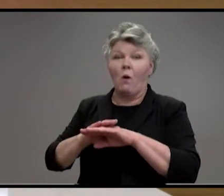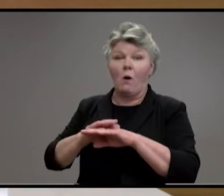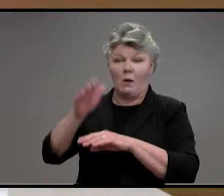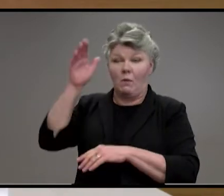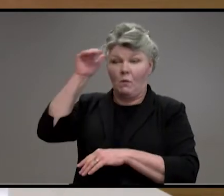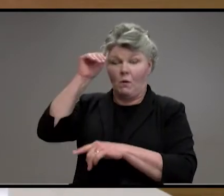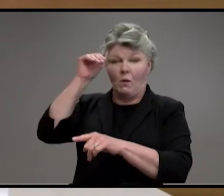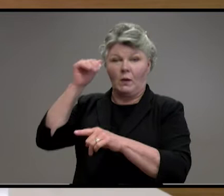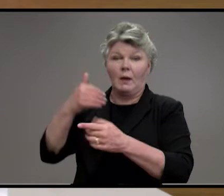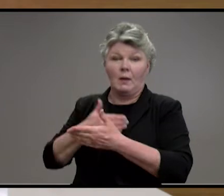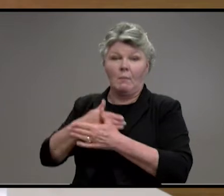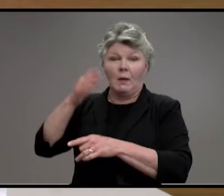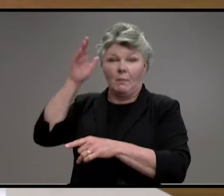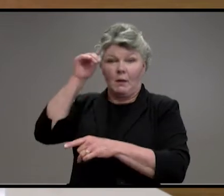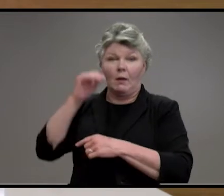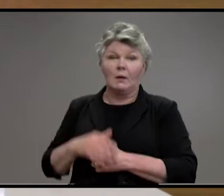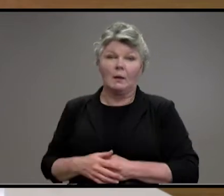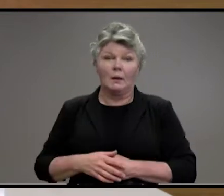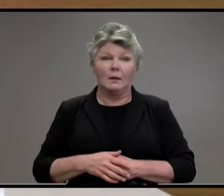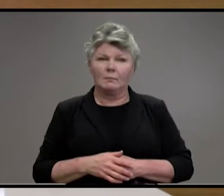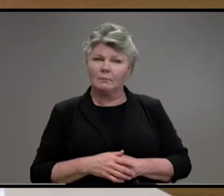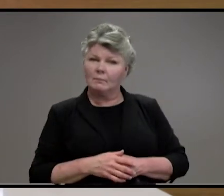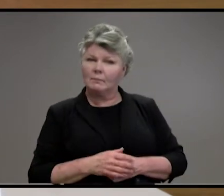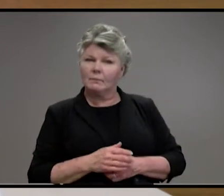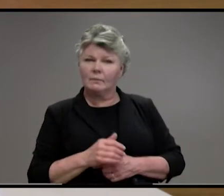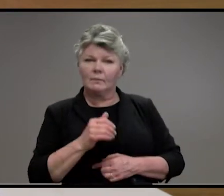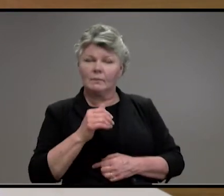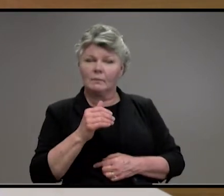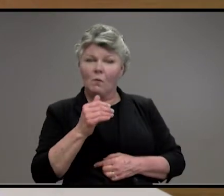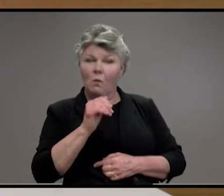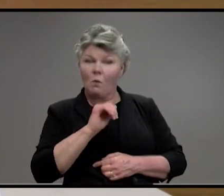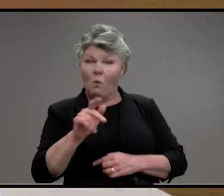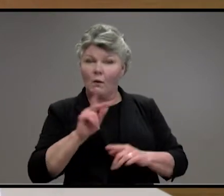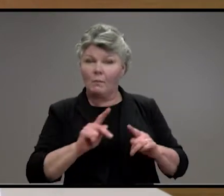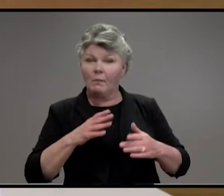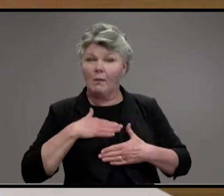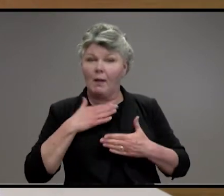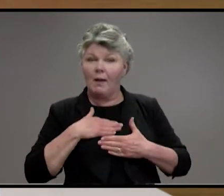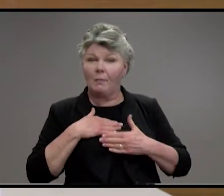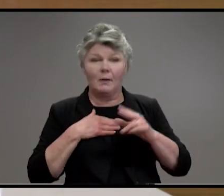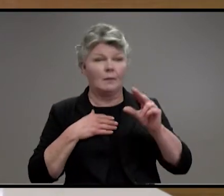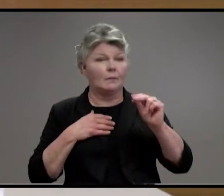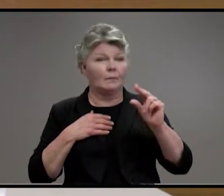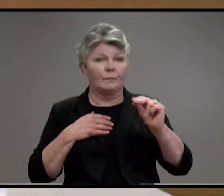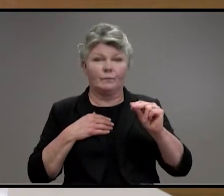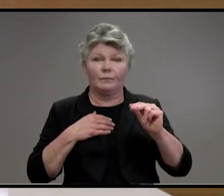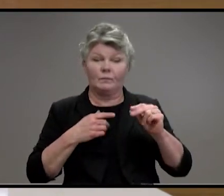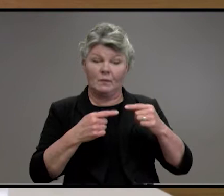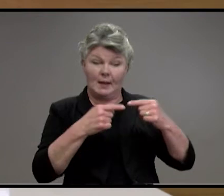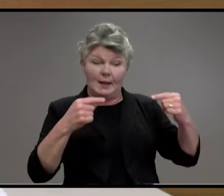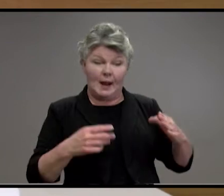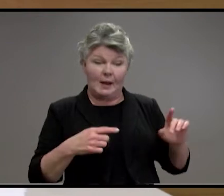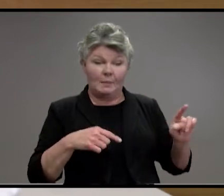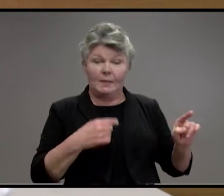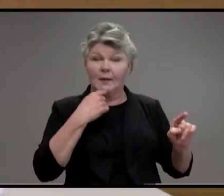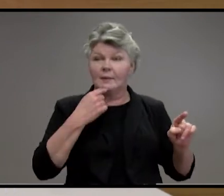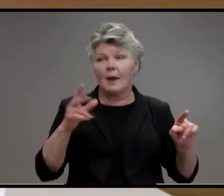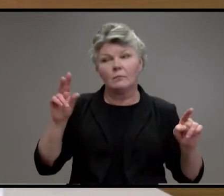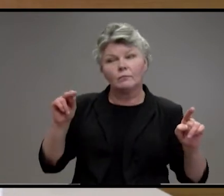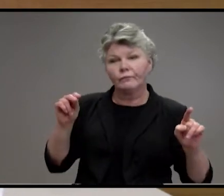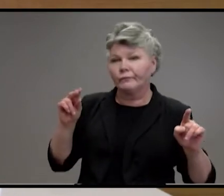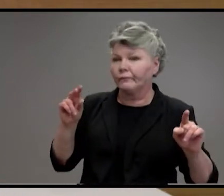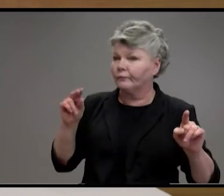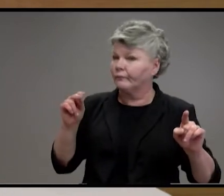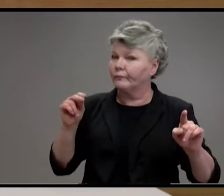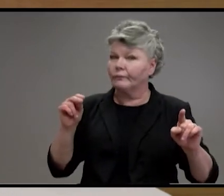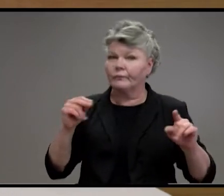But not everyone is happy. Jesus' enemies say, "This is getting us nowhere. See how the whole